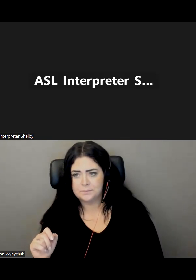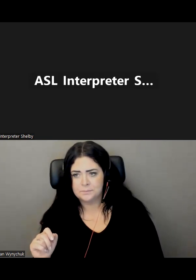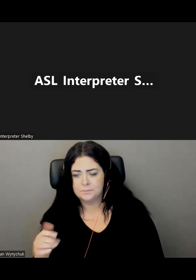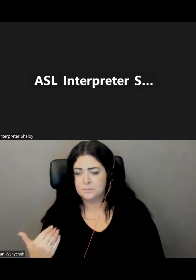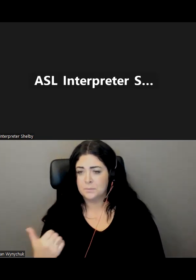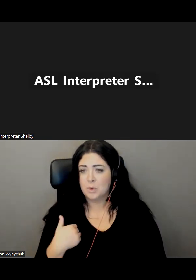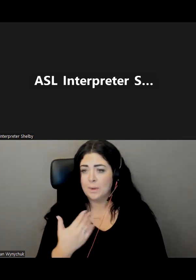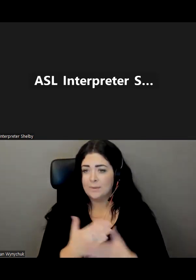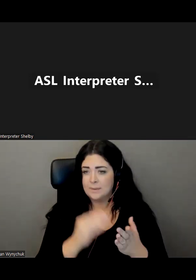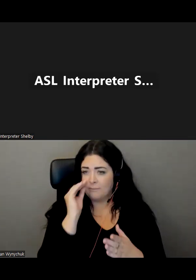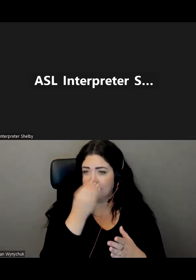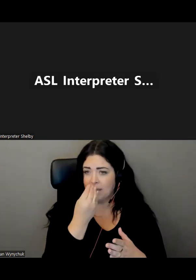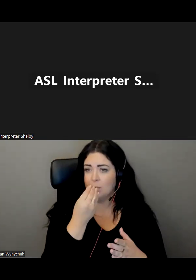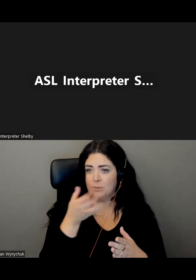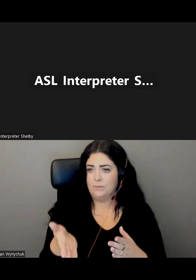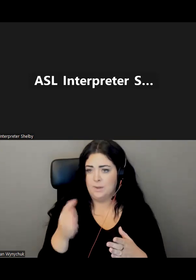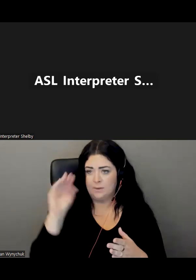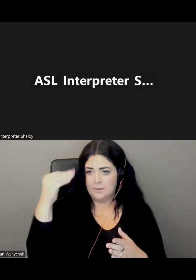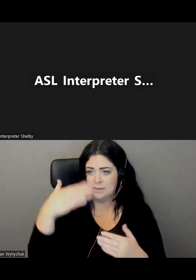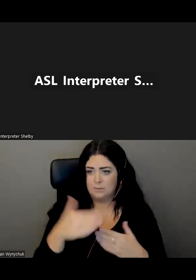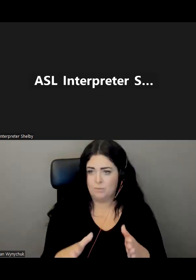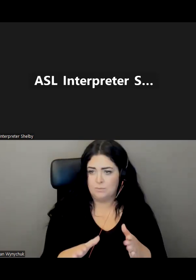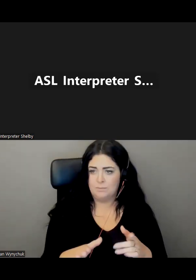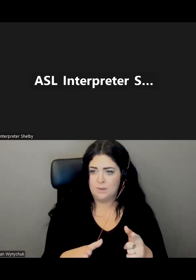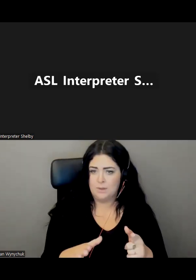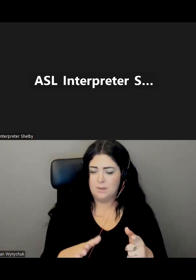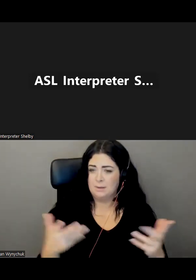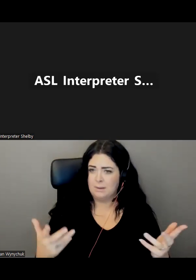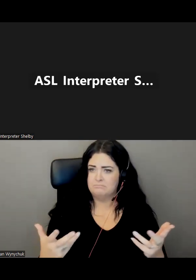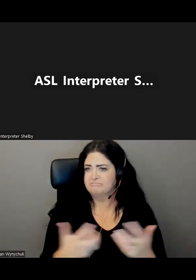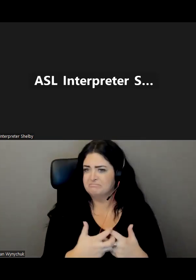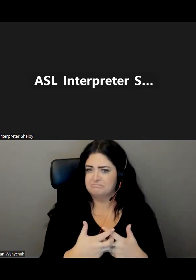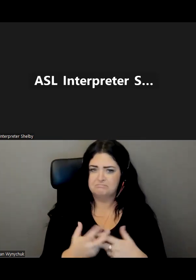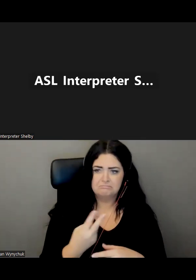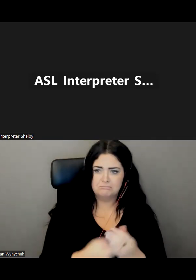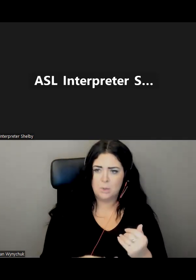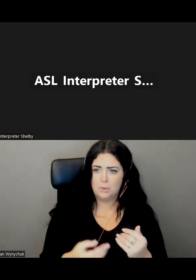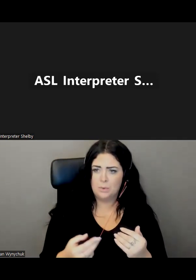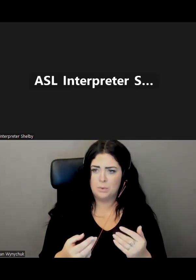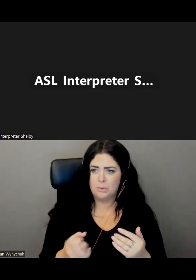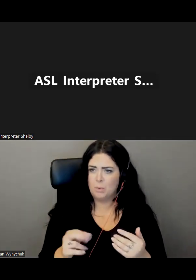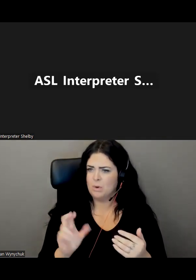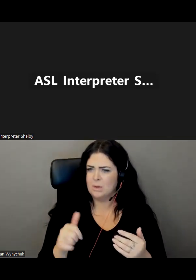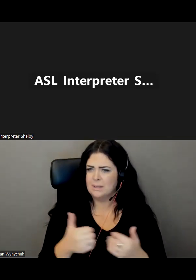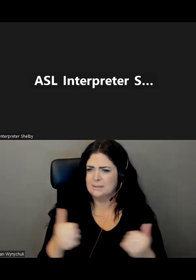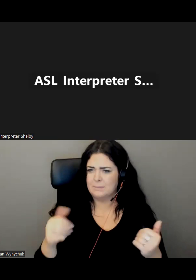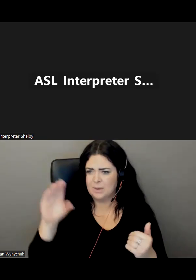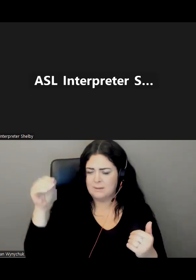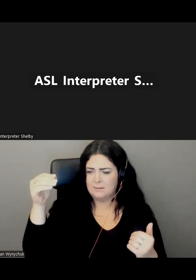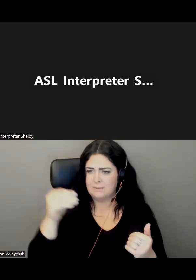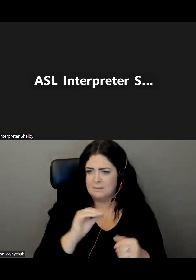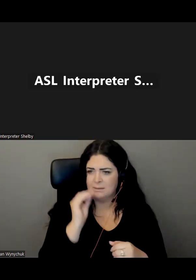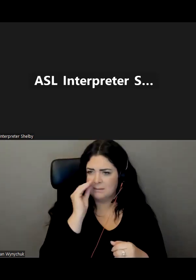pots in the sunroom. So can this be put along with the flower pots, or the flowers have to be separate away from